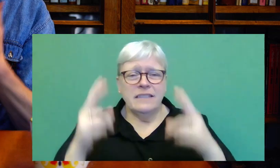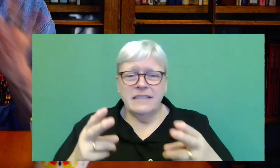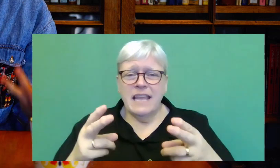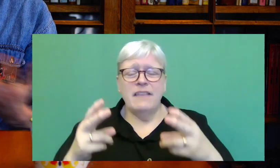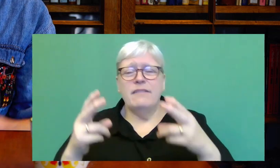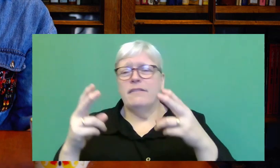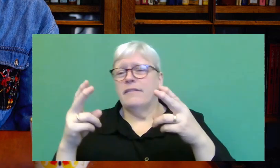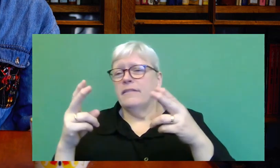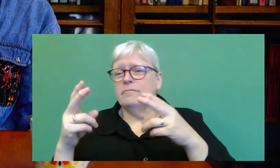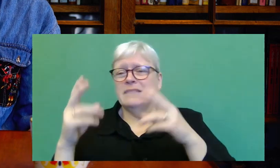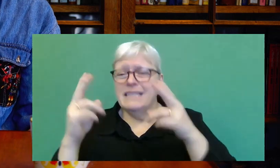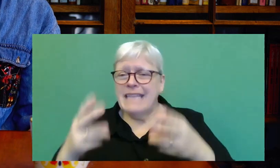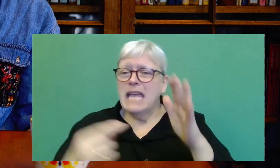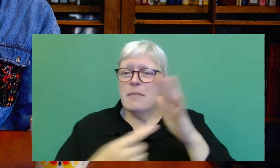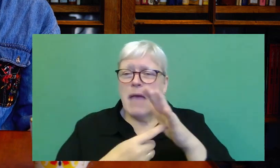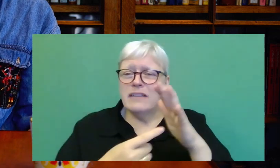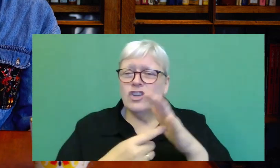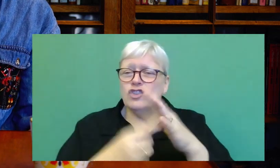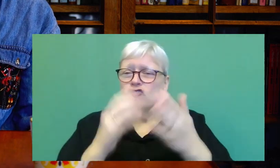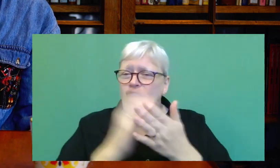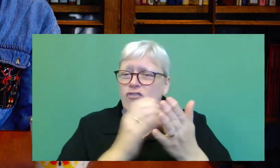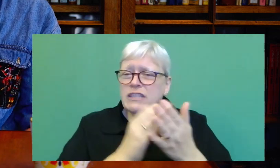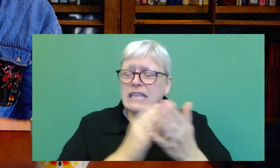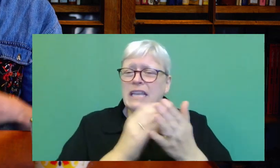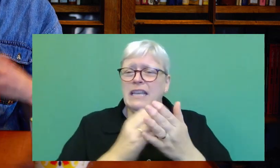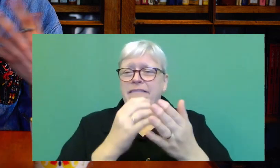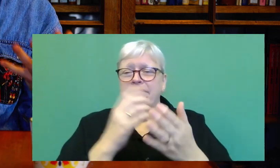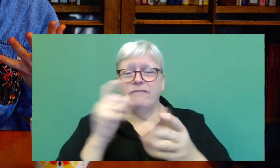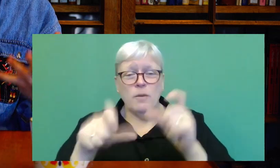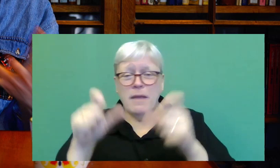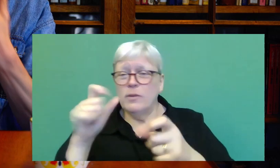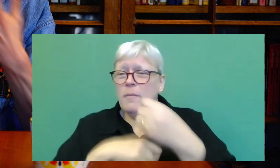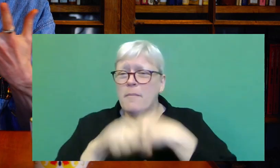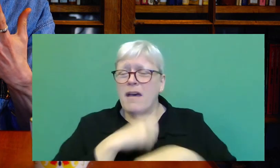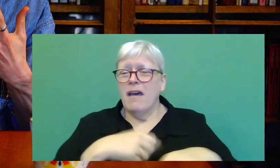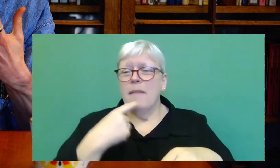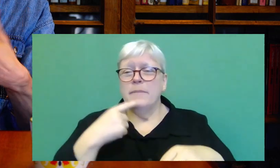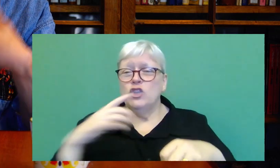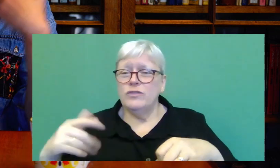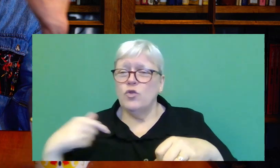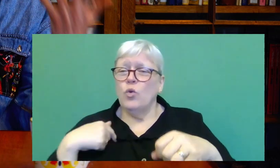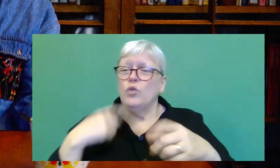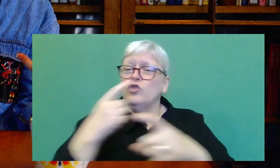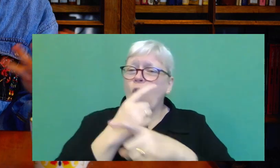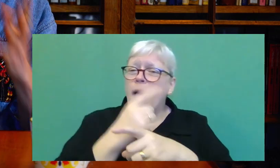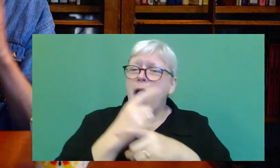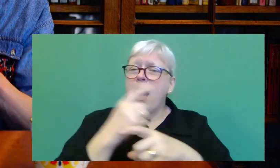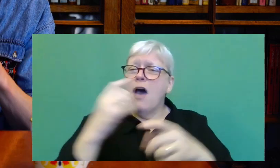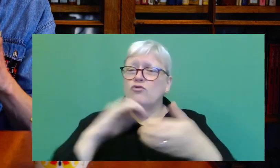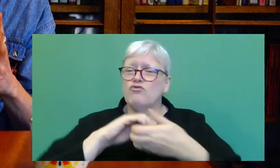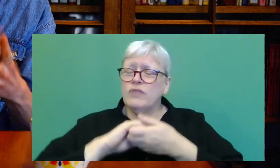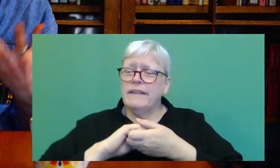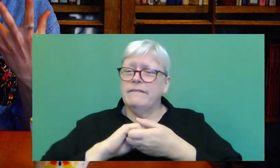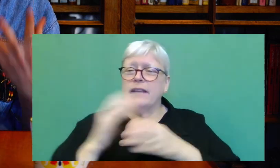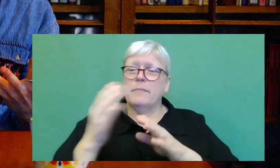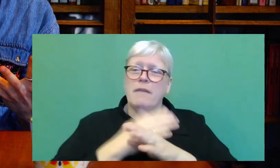stuff, to just get people accustomed to talking about grief prior to it being, you know, all-encompassing, prior